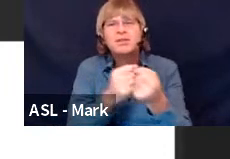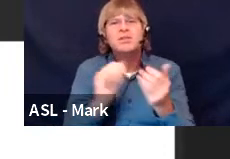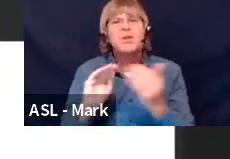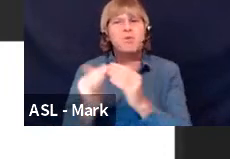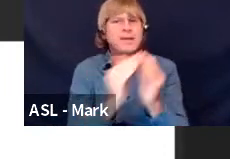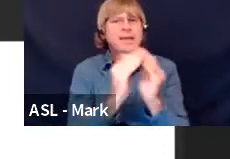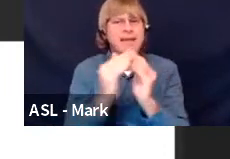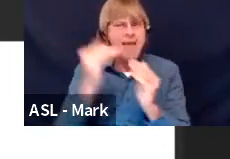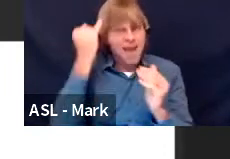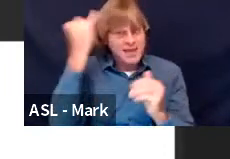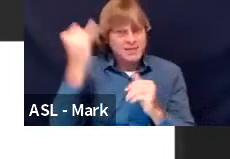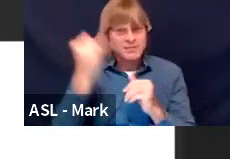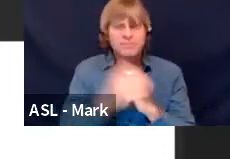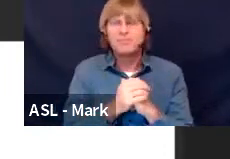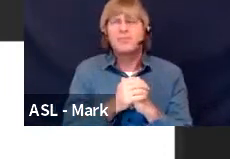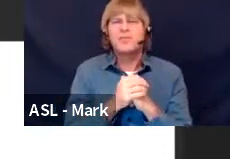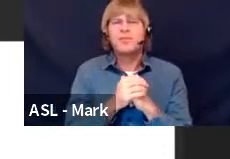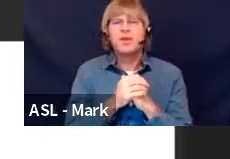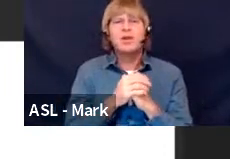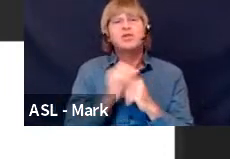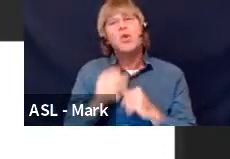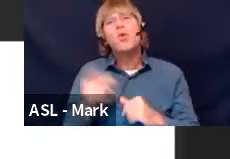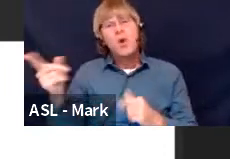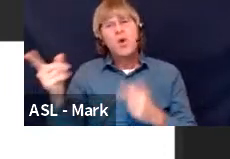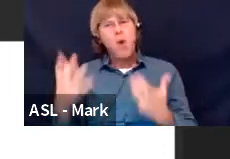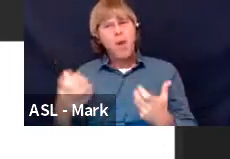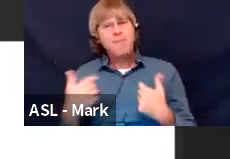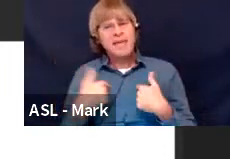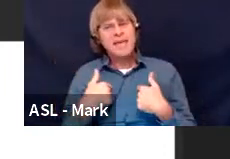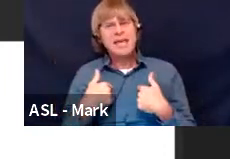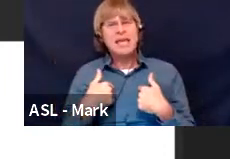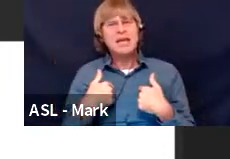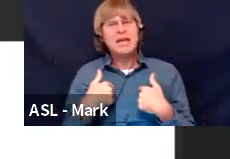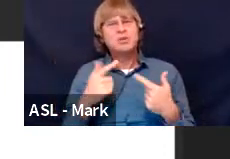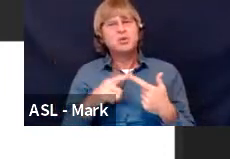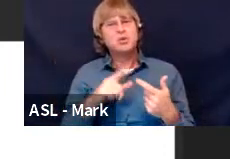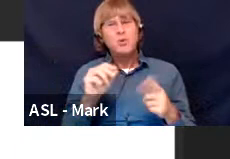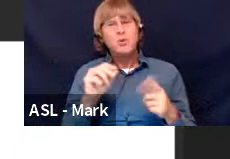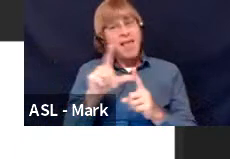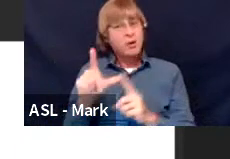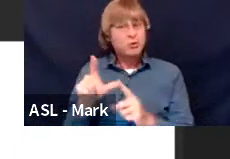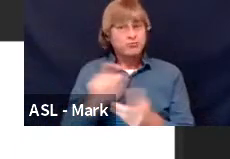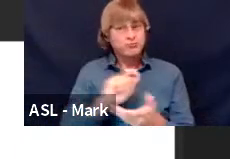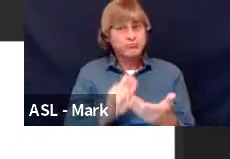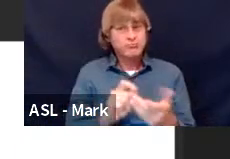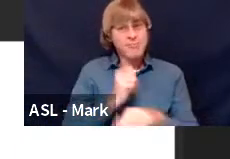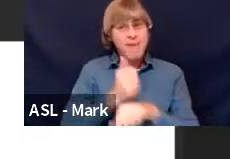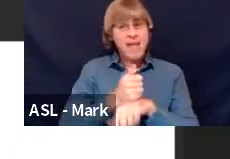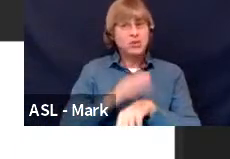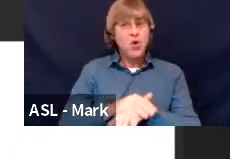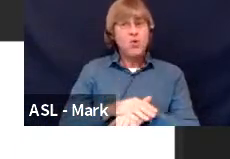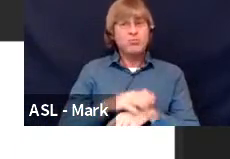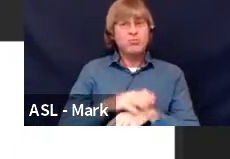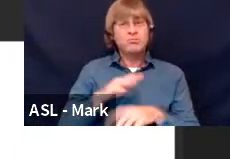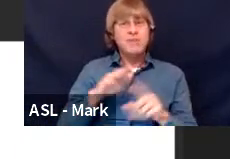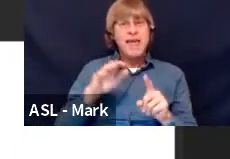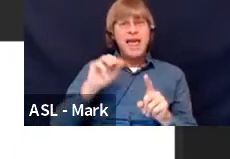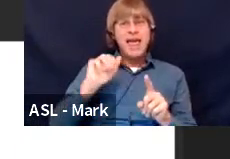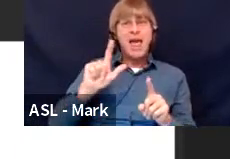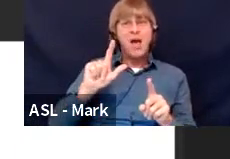community. And so he wanted me to do some lettering pieces based on Al